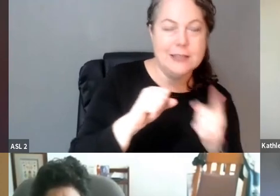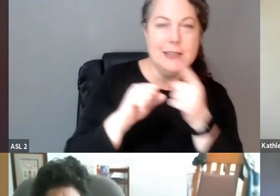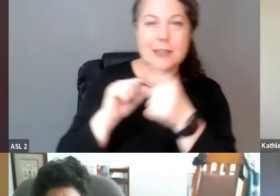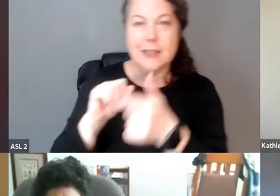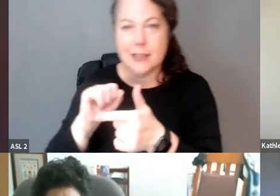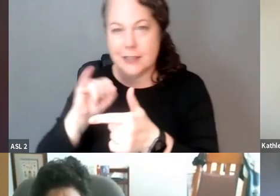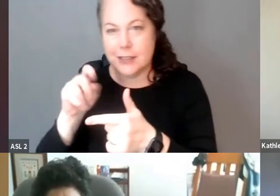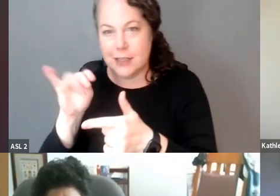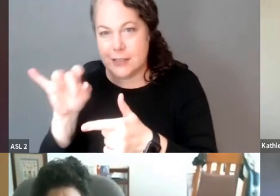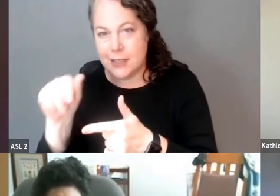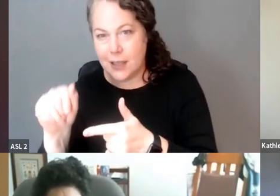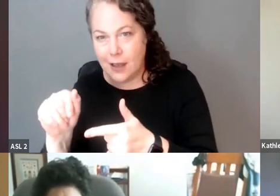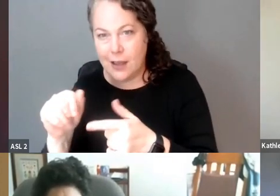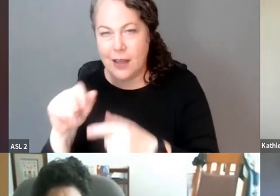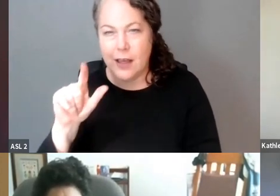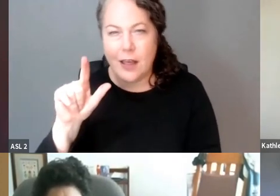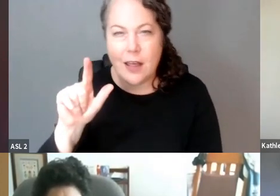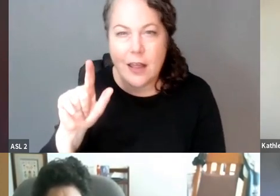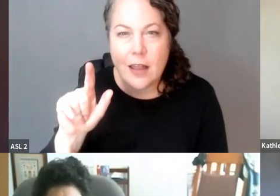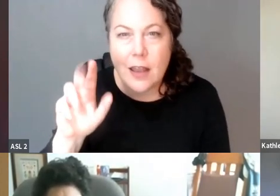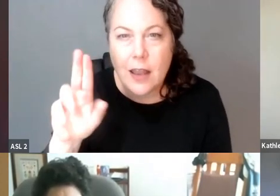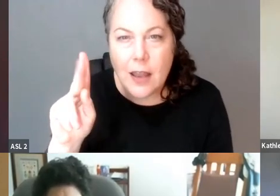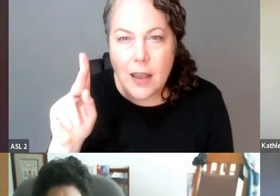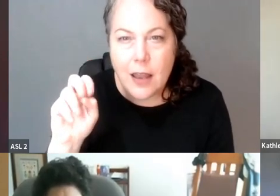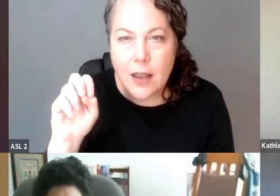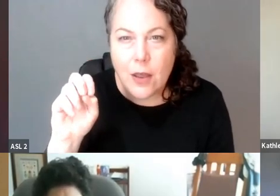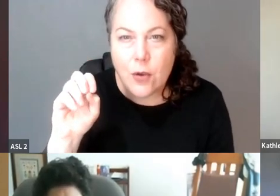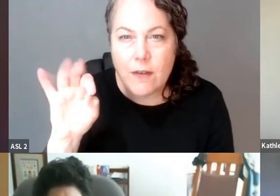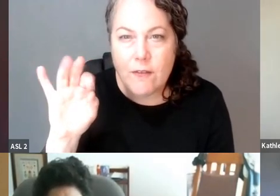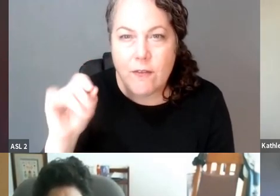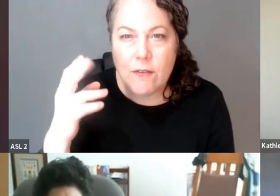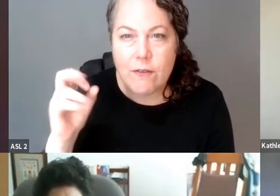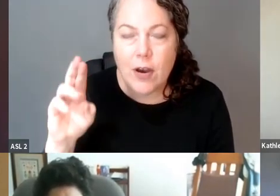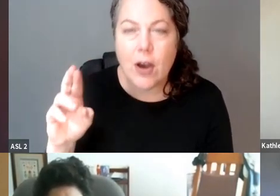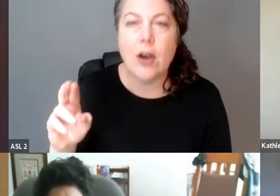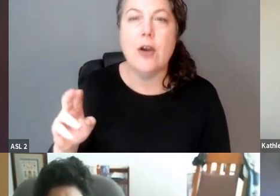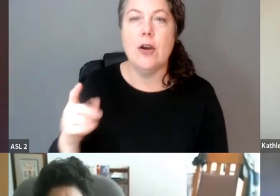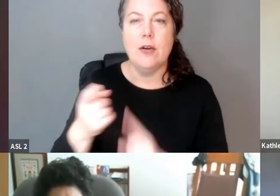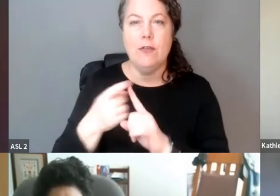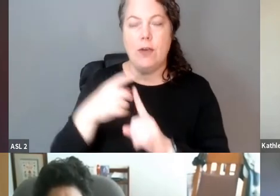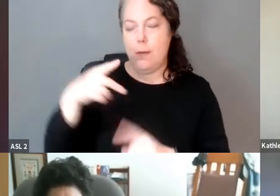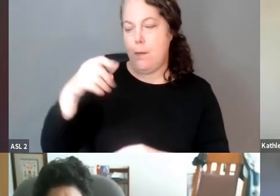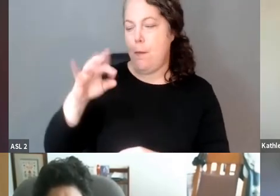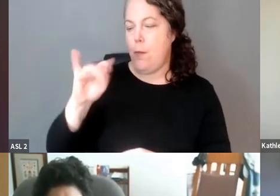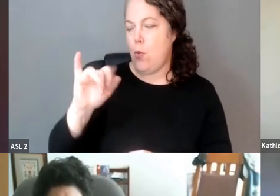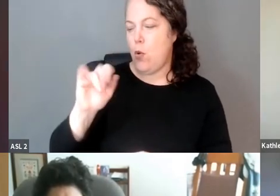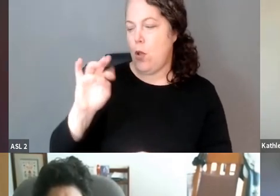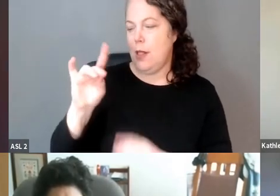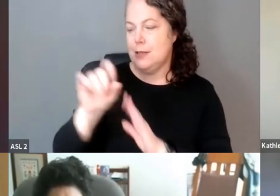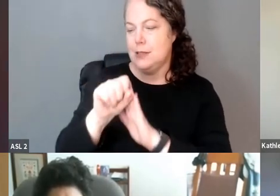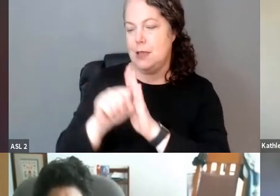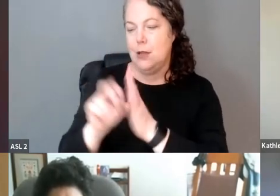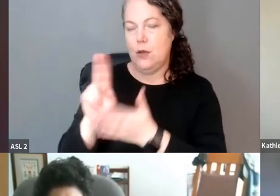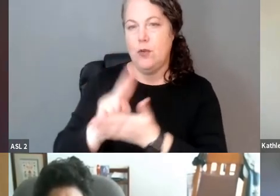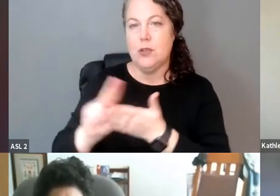Lukfar, who's joining us from Portland State University, is our Jessica. So Jessica, do you want to say hello?